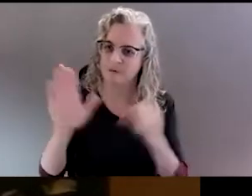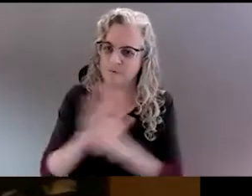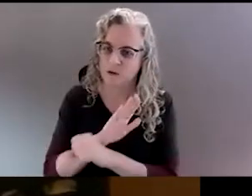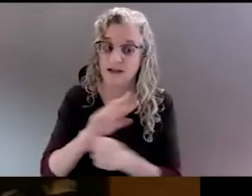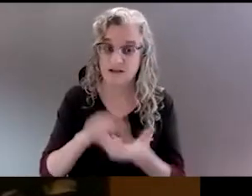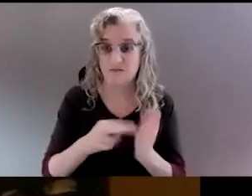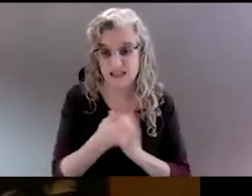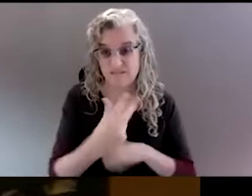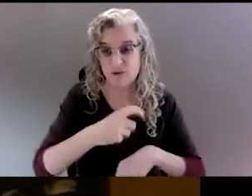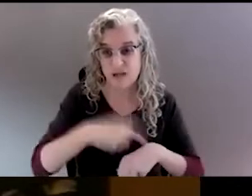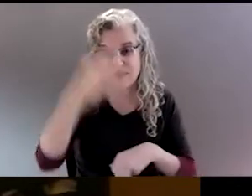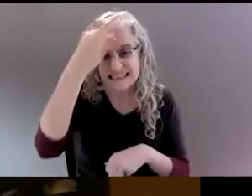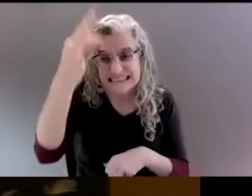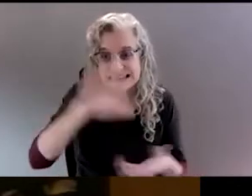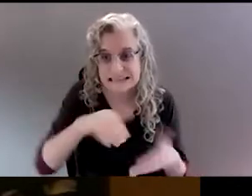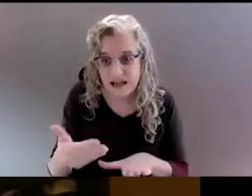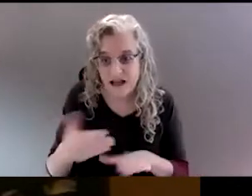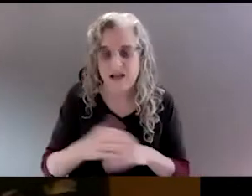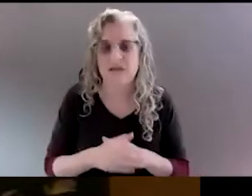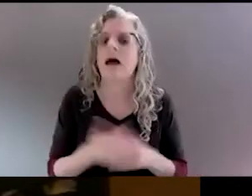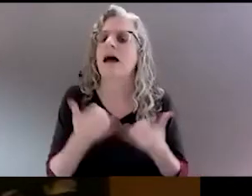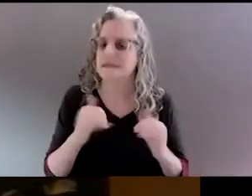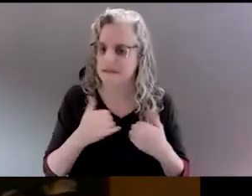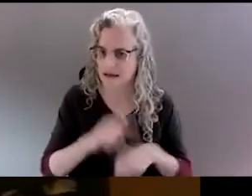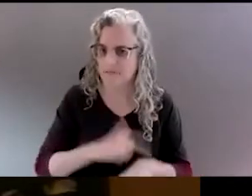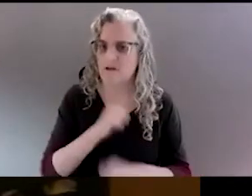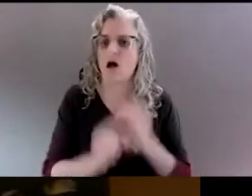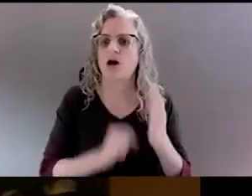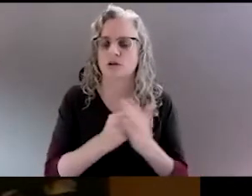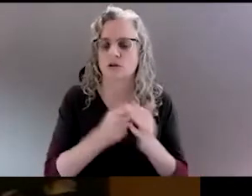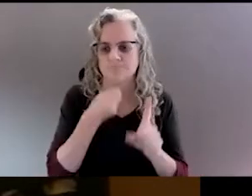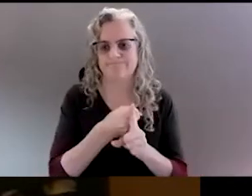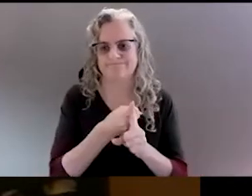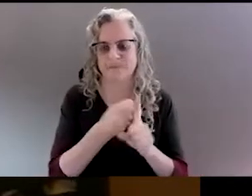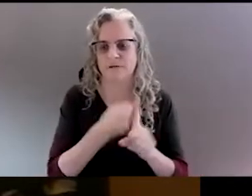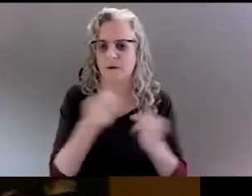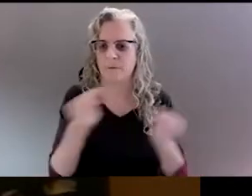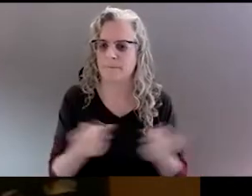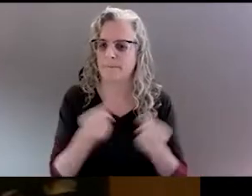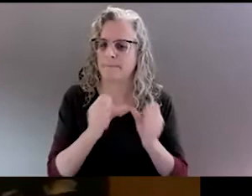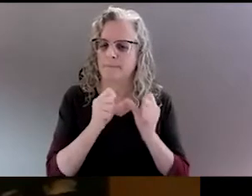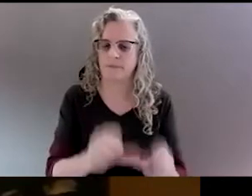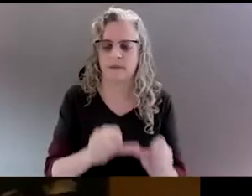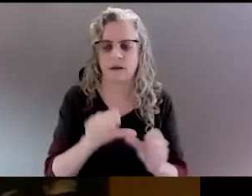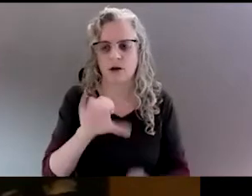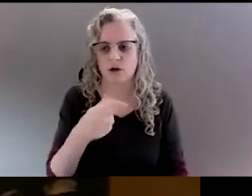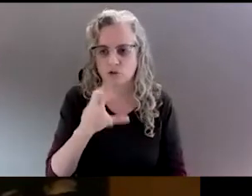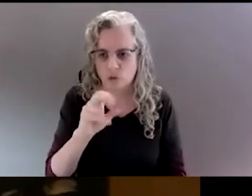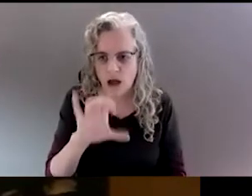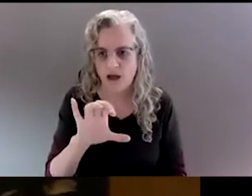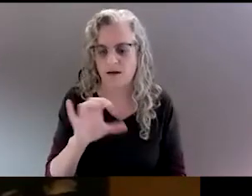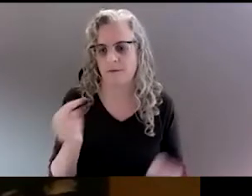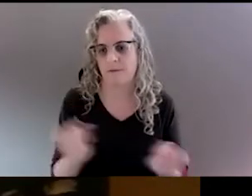still have long-term impacts from that of chronic pain. And it took many, many years, over 2 decades,